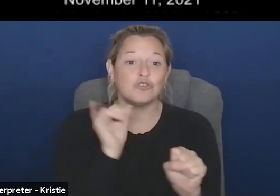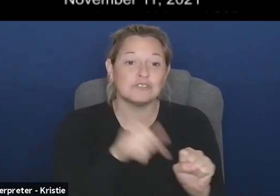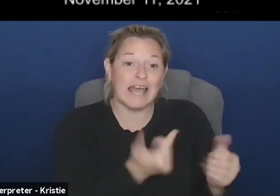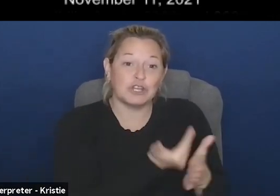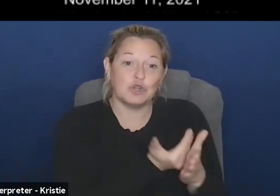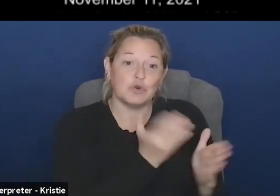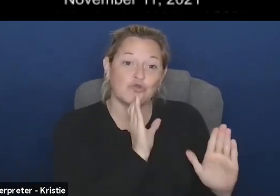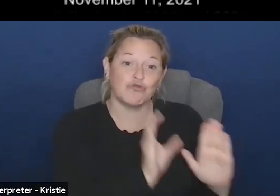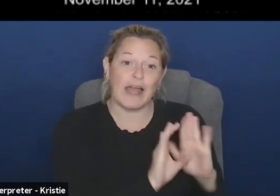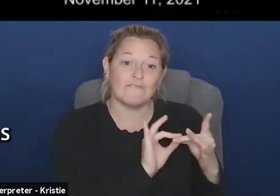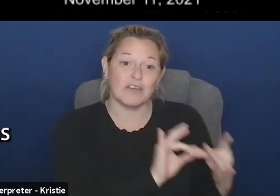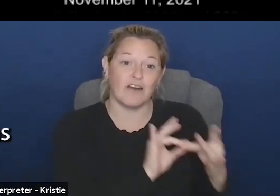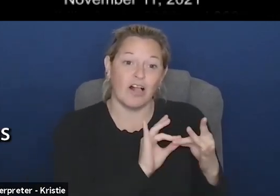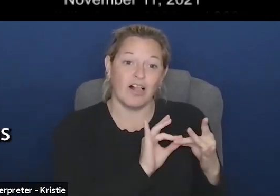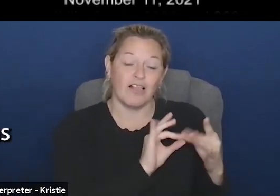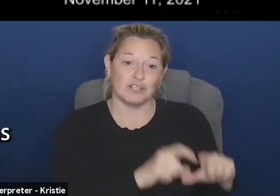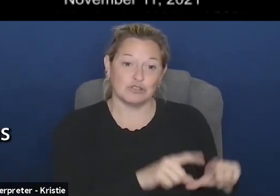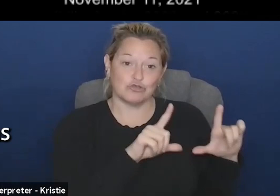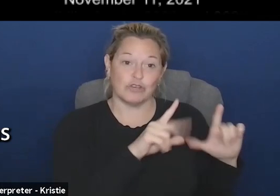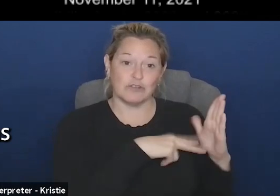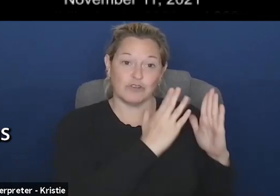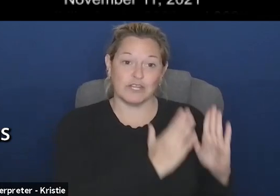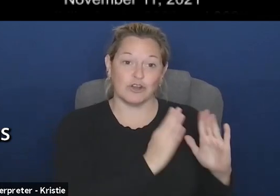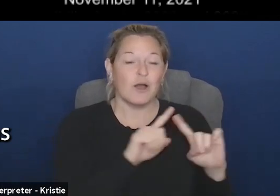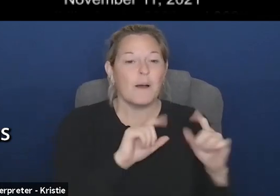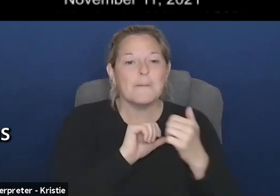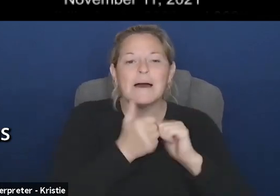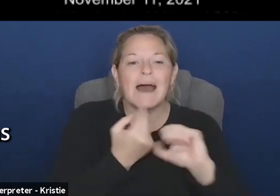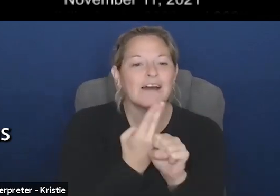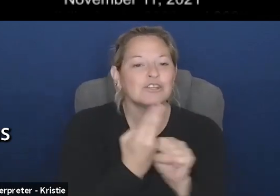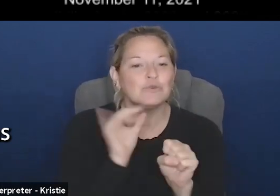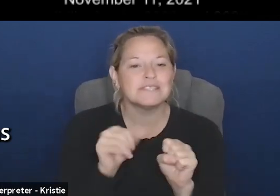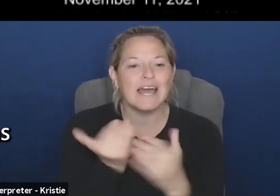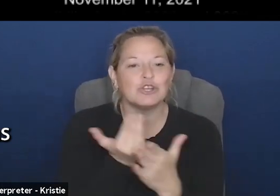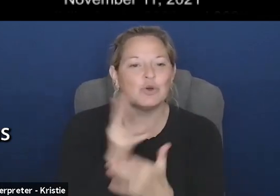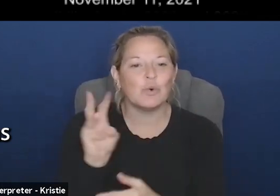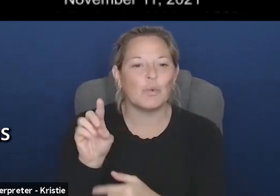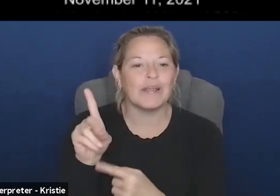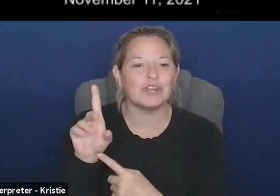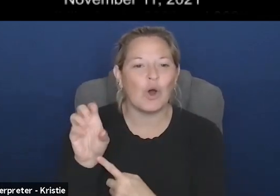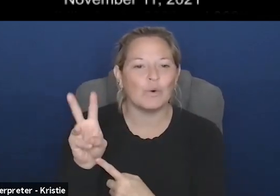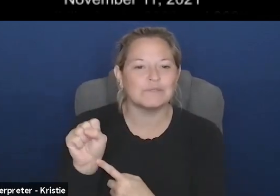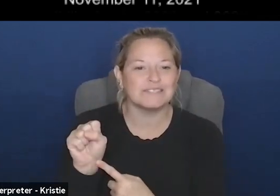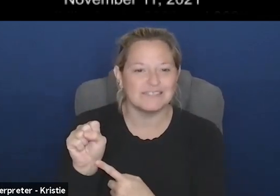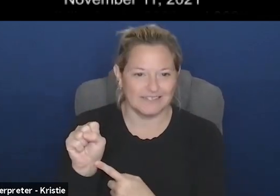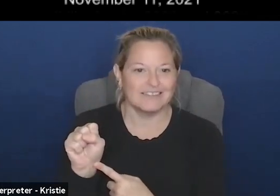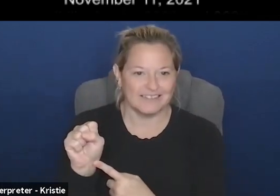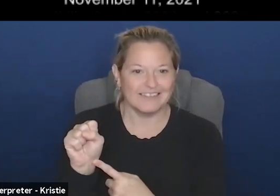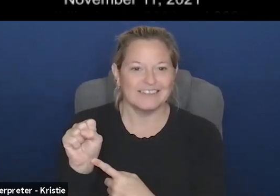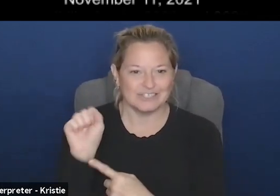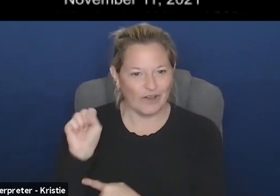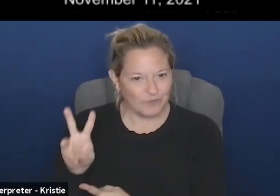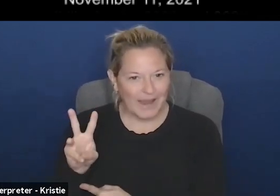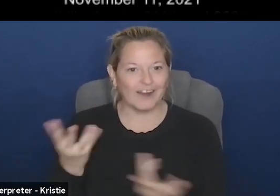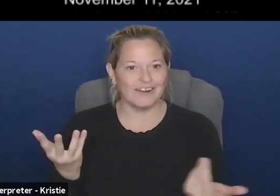how to use this crazy Windows environment that nobody was yet accustomed to. Now it's sort of second nature to